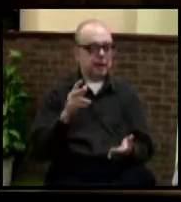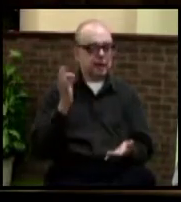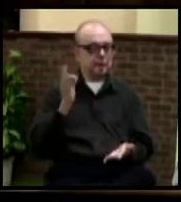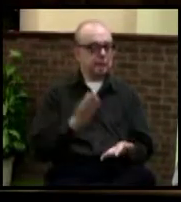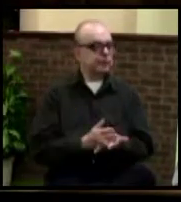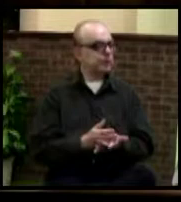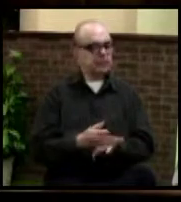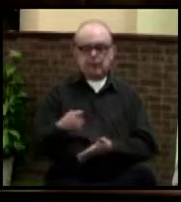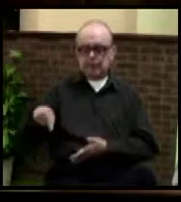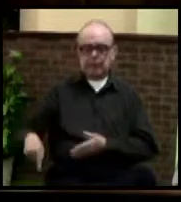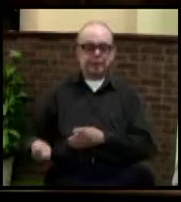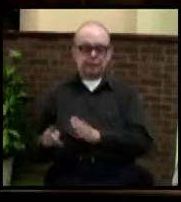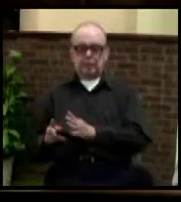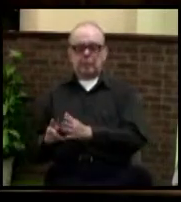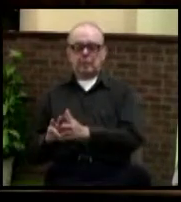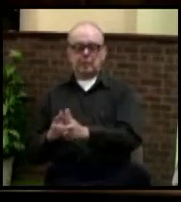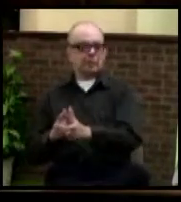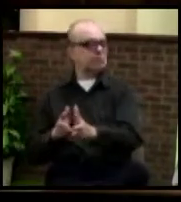gas.